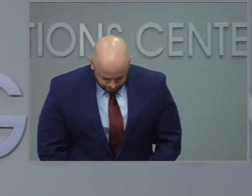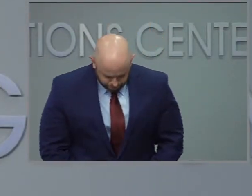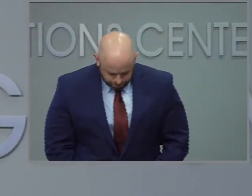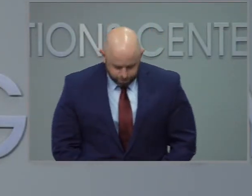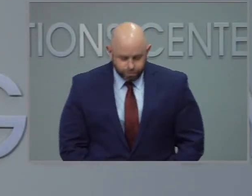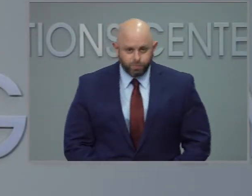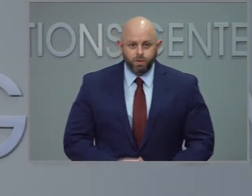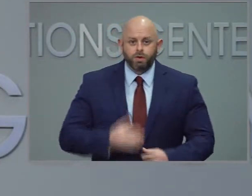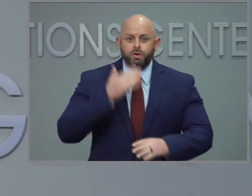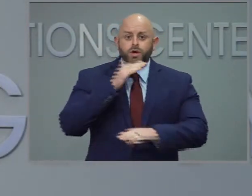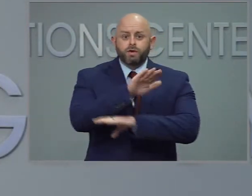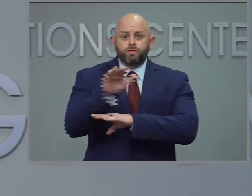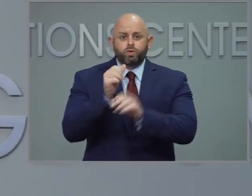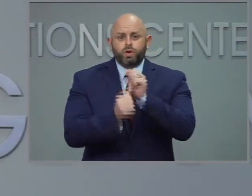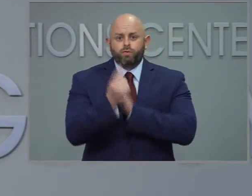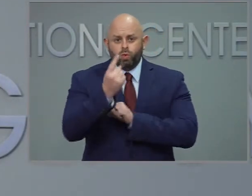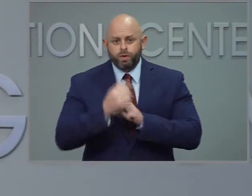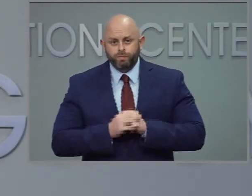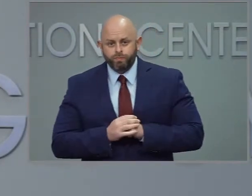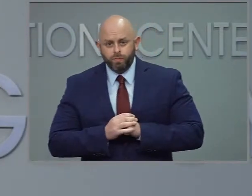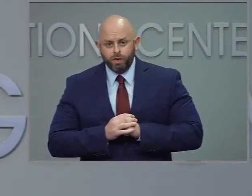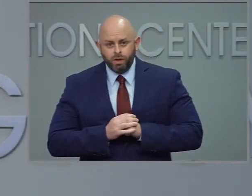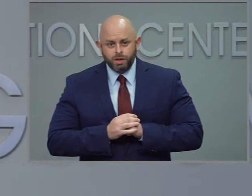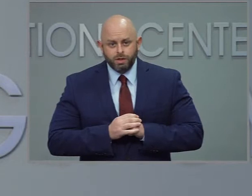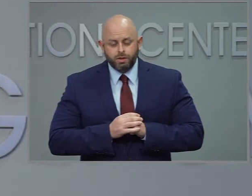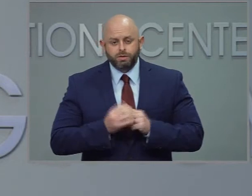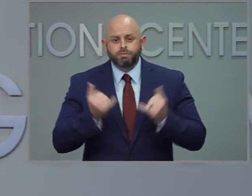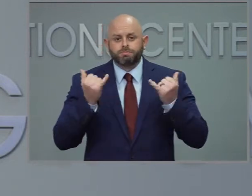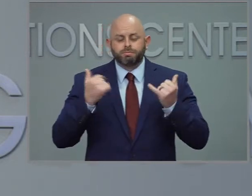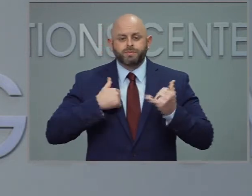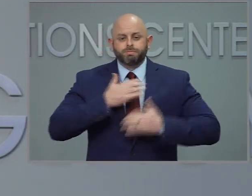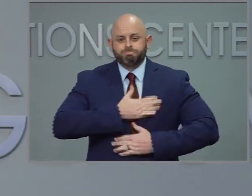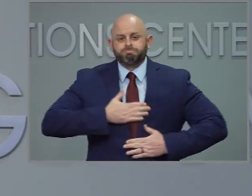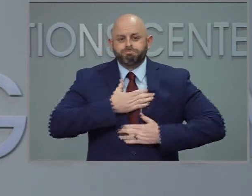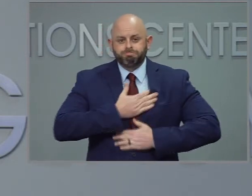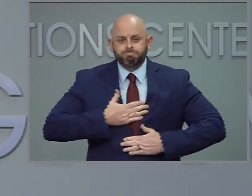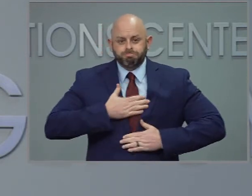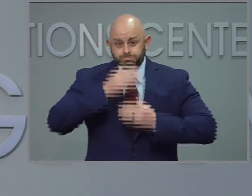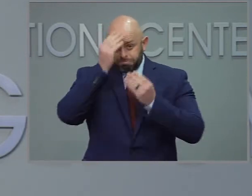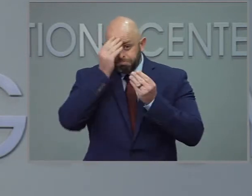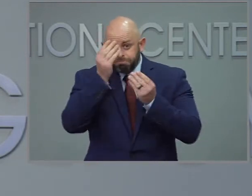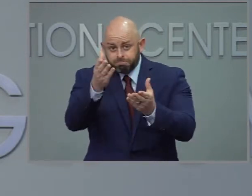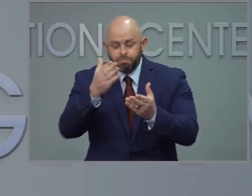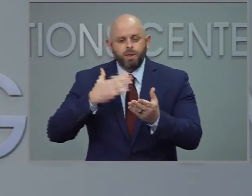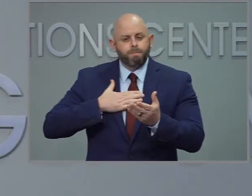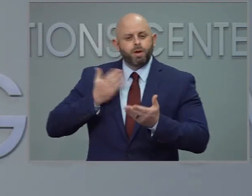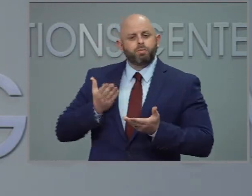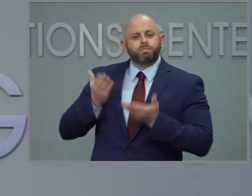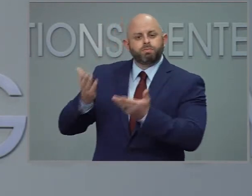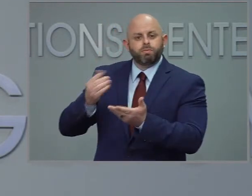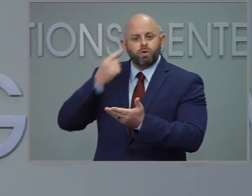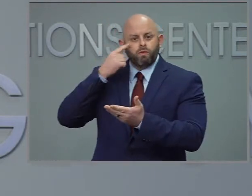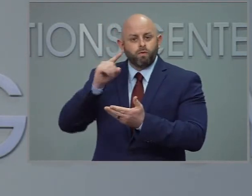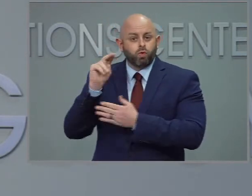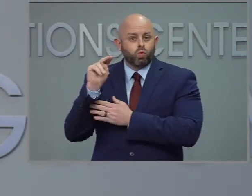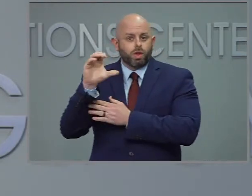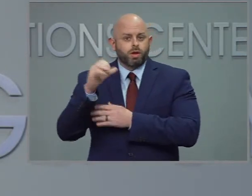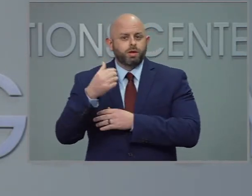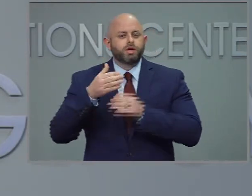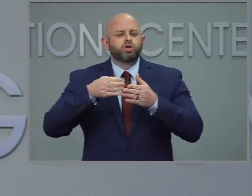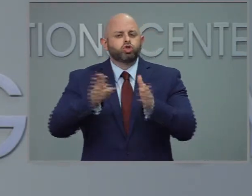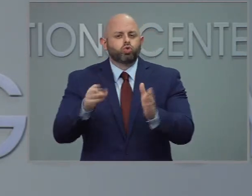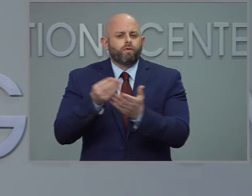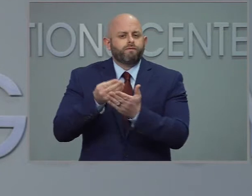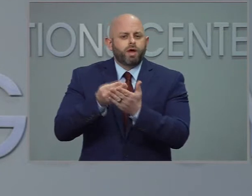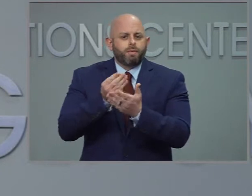Well, good afternoon, everybody. I'm pleased today to share the recommendations for North Carolina's general fund budget that I'm sending